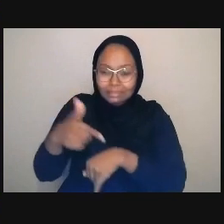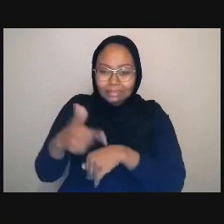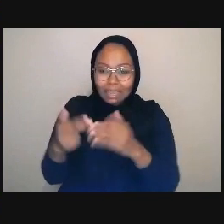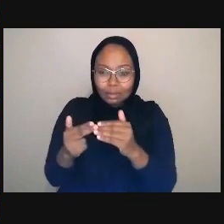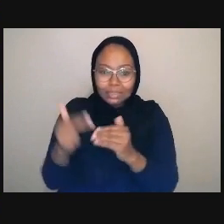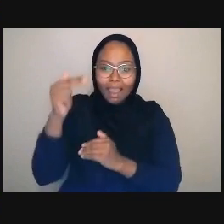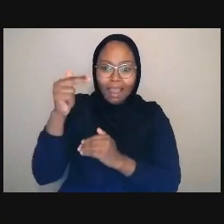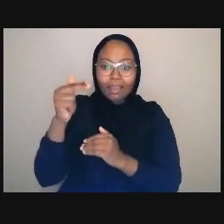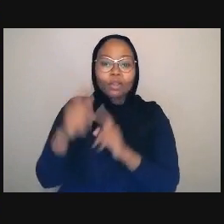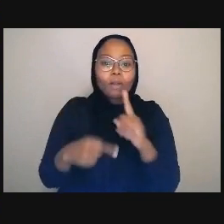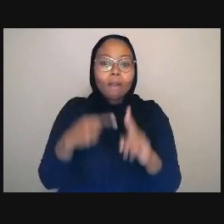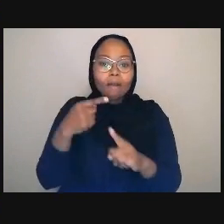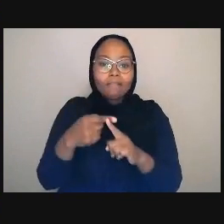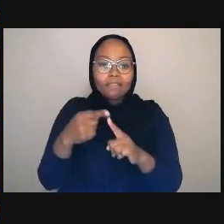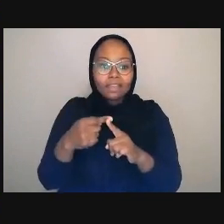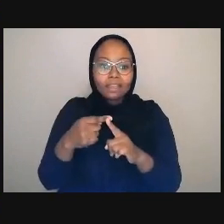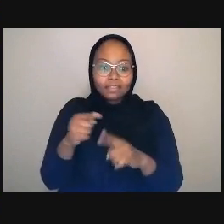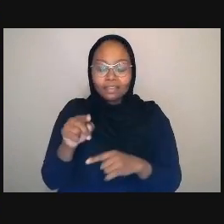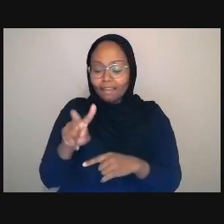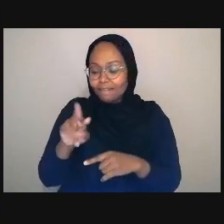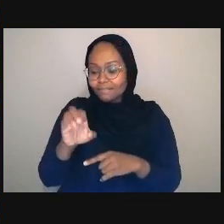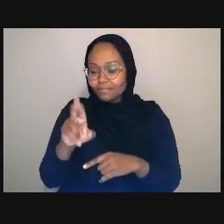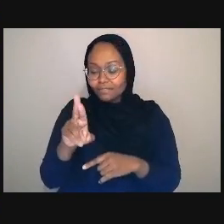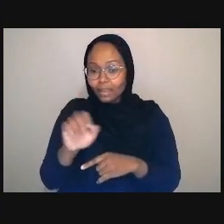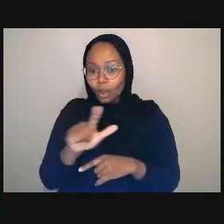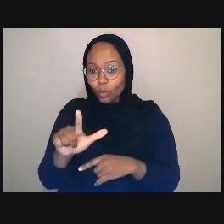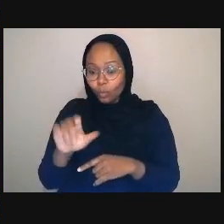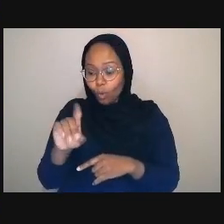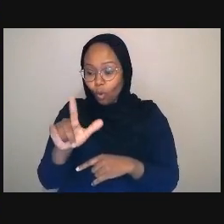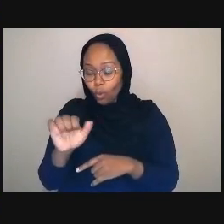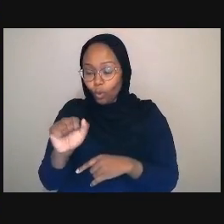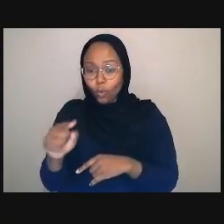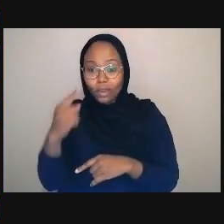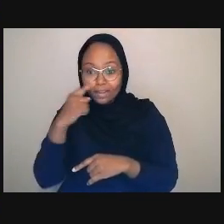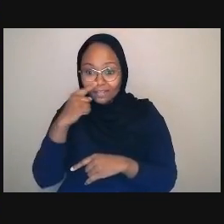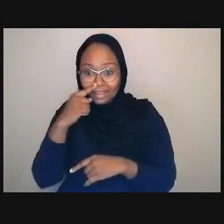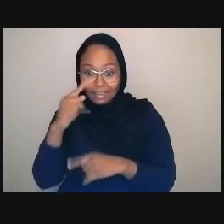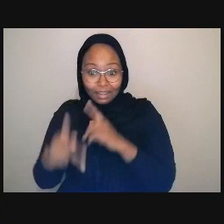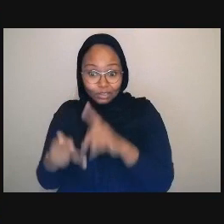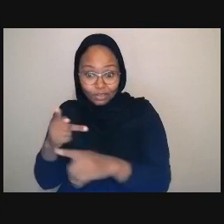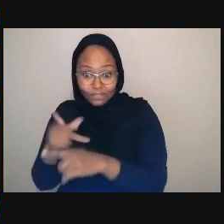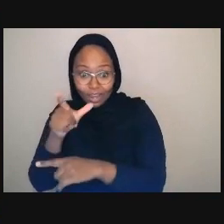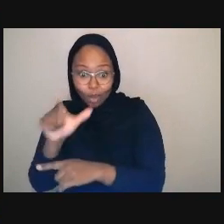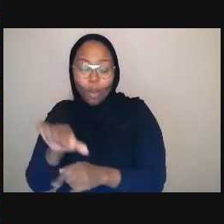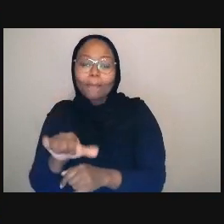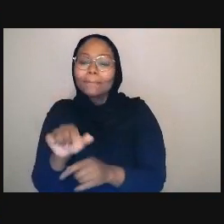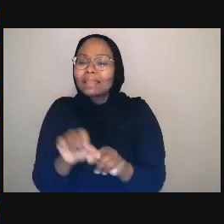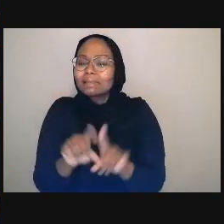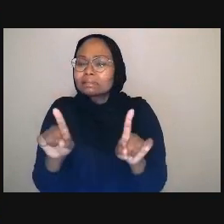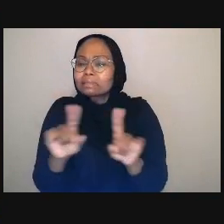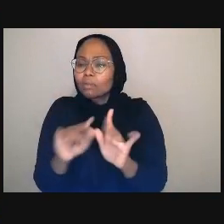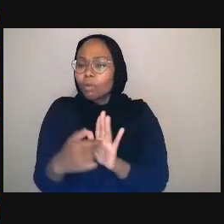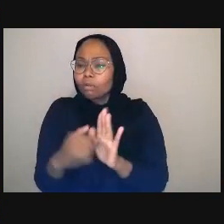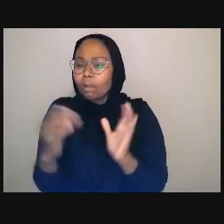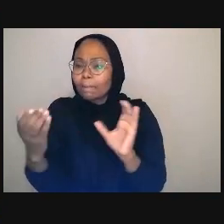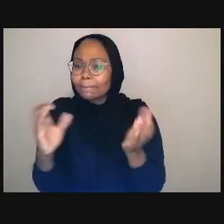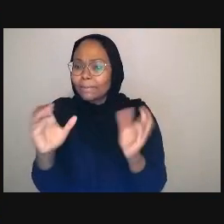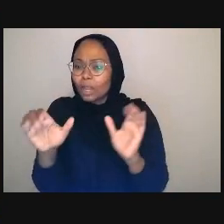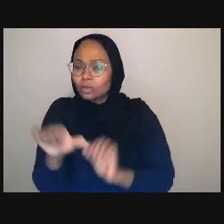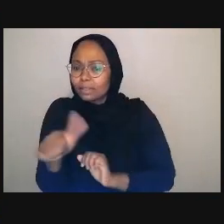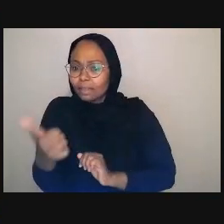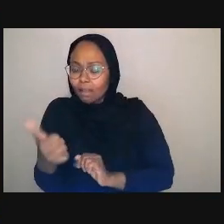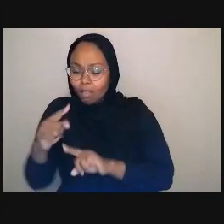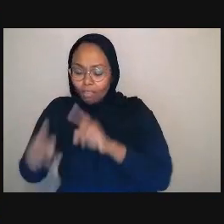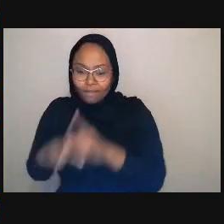load in the nasopharynx of someone who is infected, for example, with the Alpha variant. So that's a